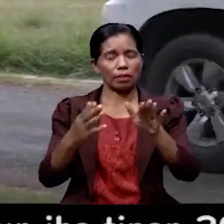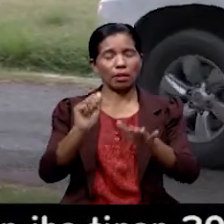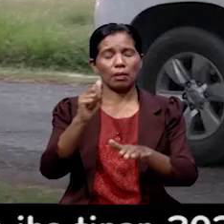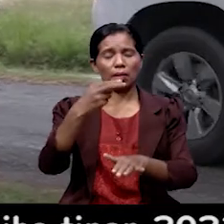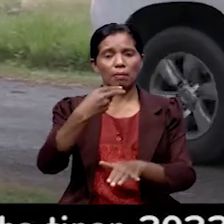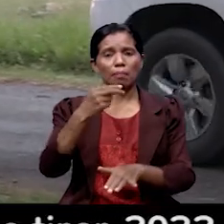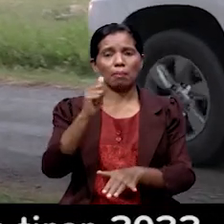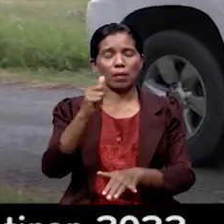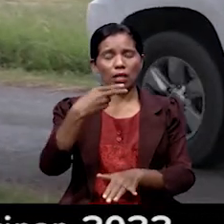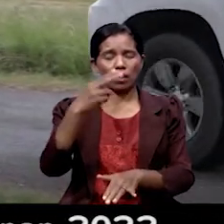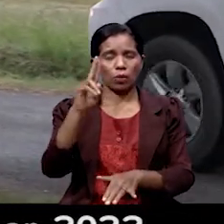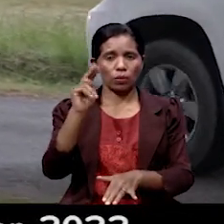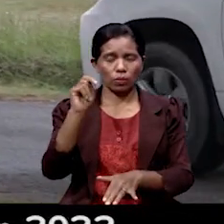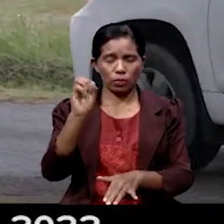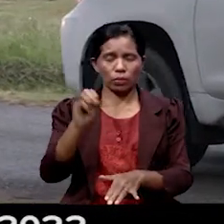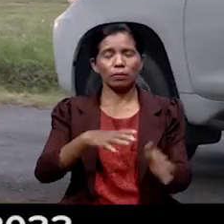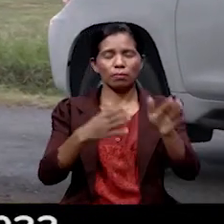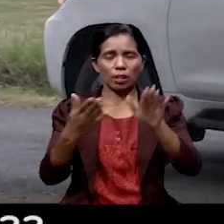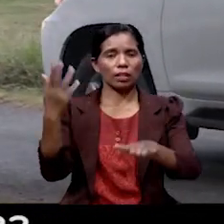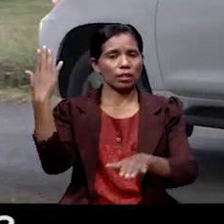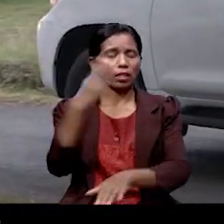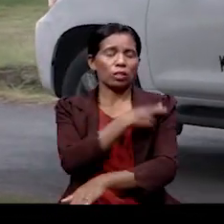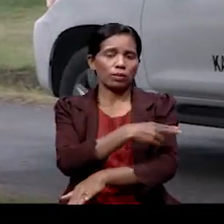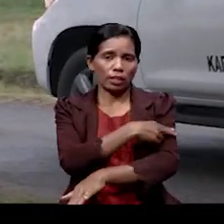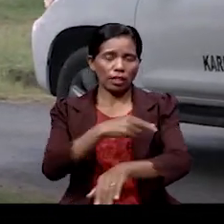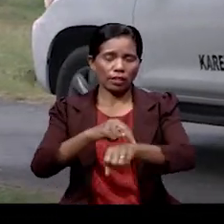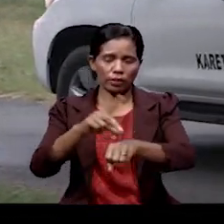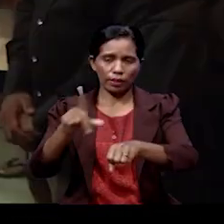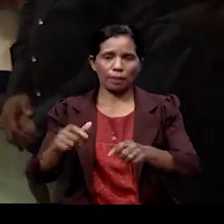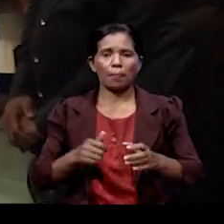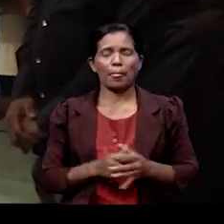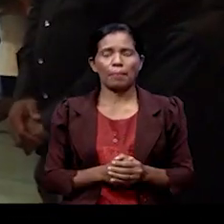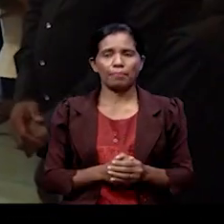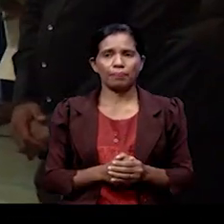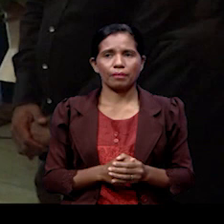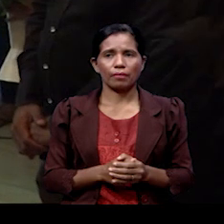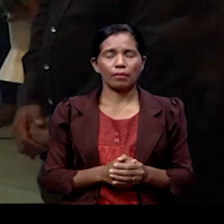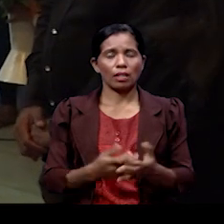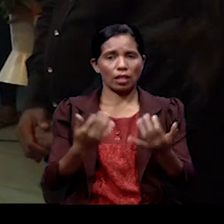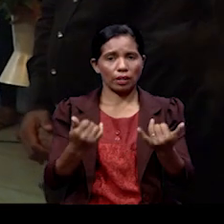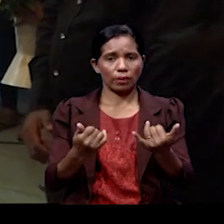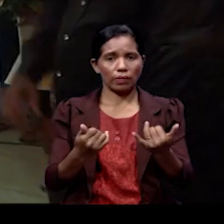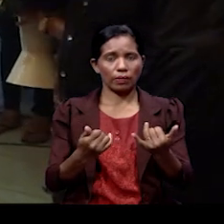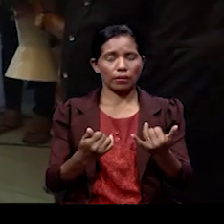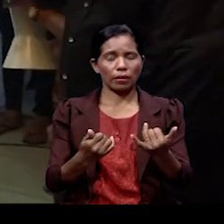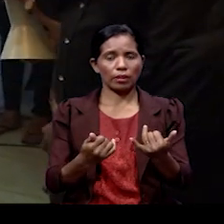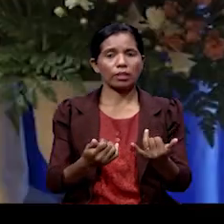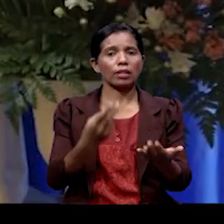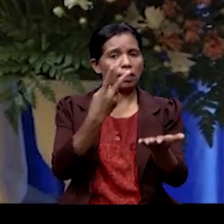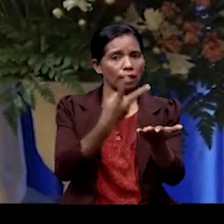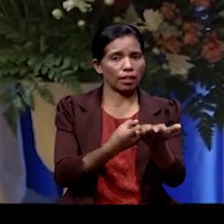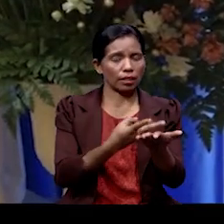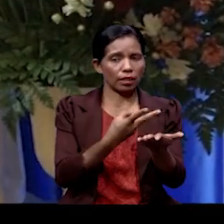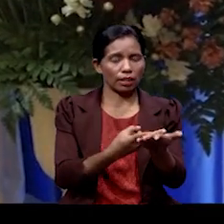gronu singhat i Hospital Nasional Gido Valadares. Mati isin Ma’Huno BuKar Karathayano dadaung ne sehat topa hela i a